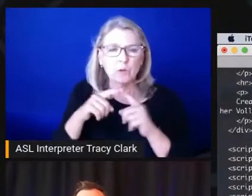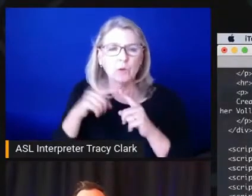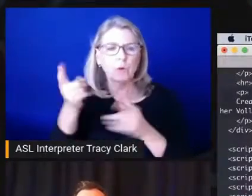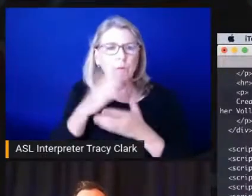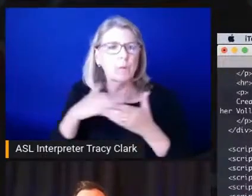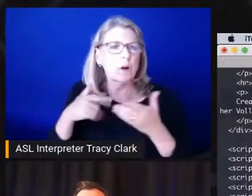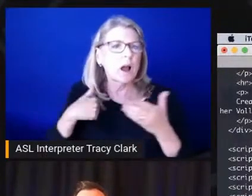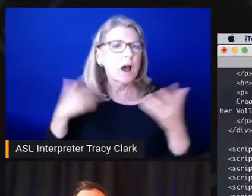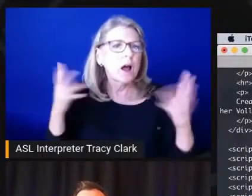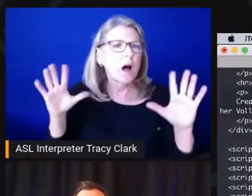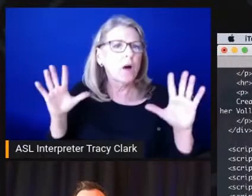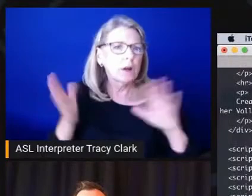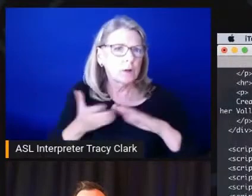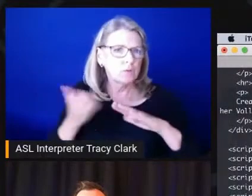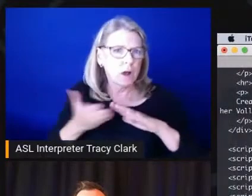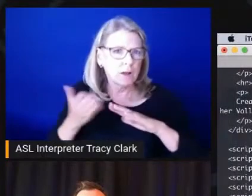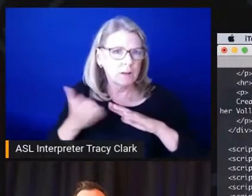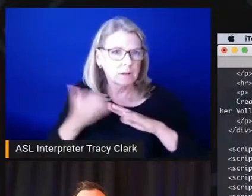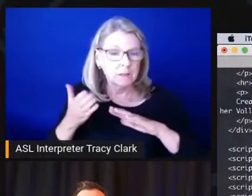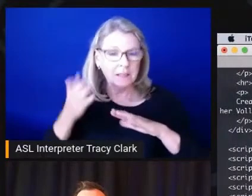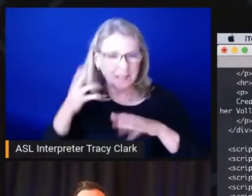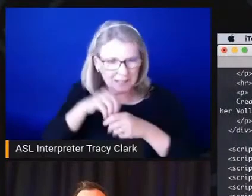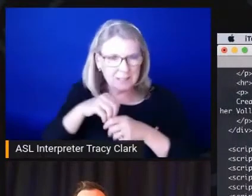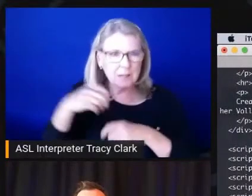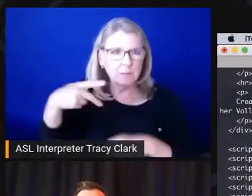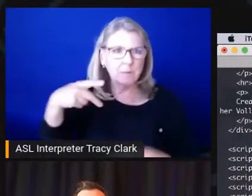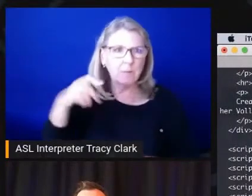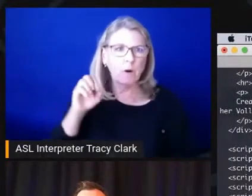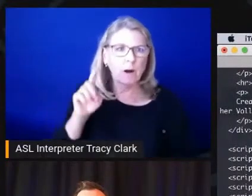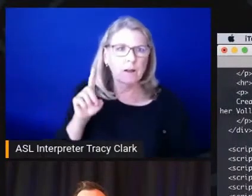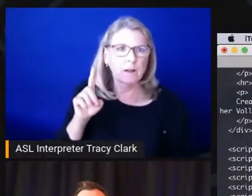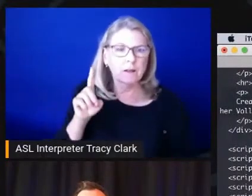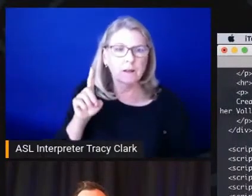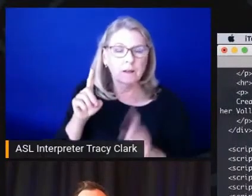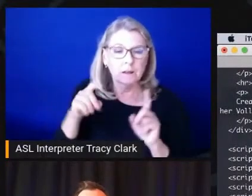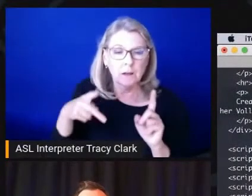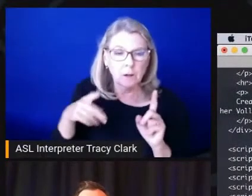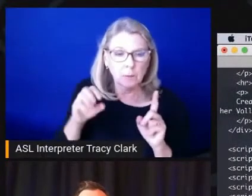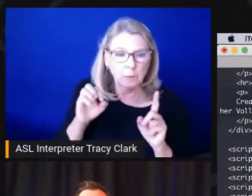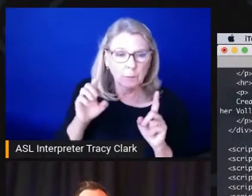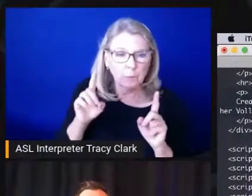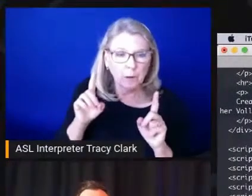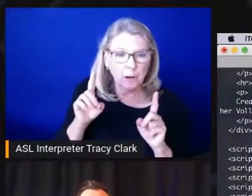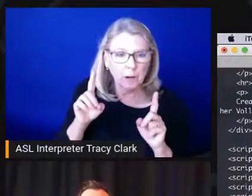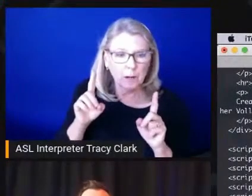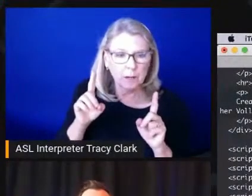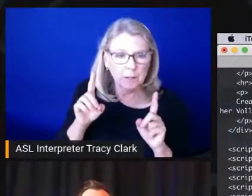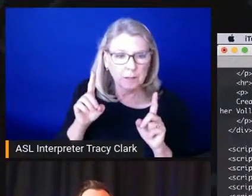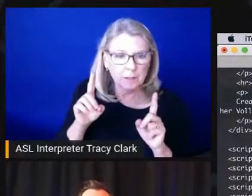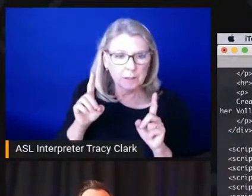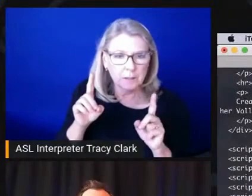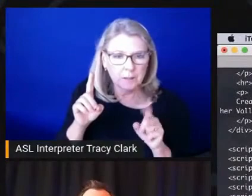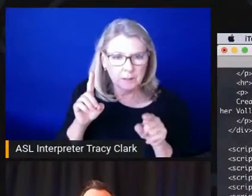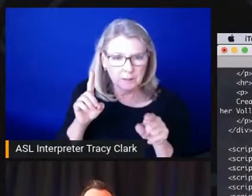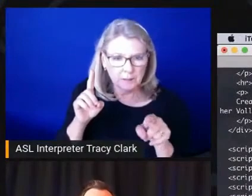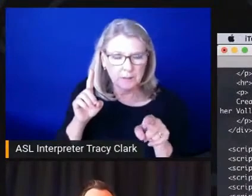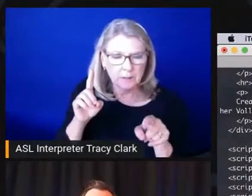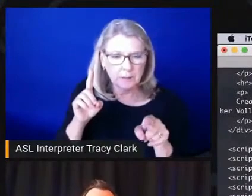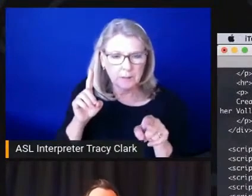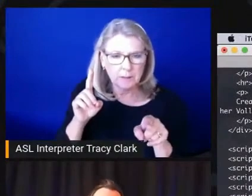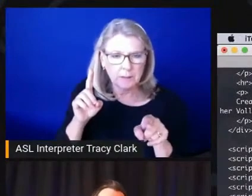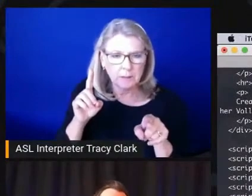does it look like within a pod, right? So the pods get ETH0 for the primary interface. There is an